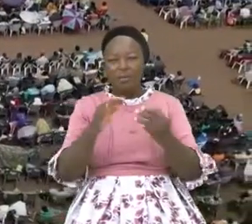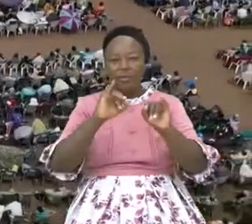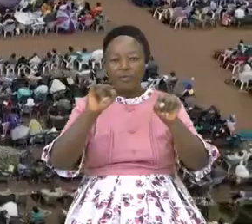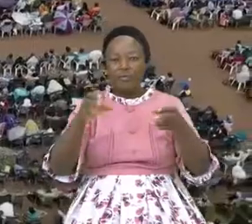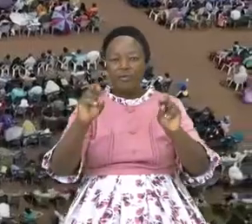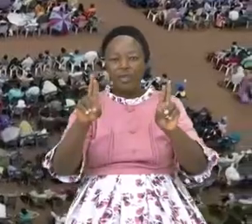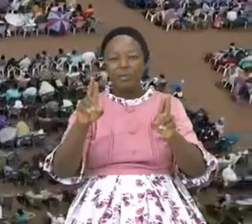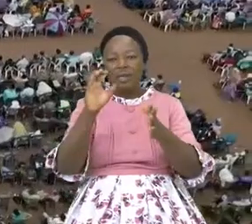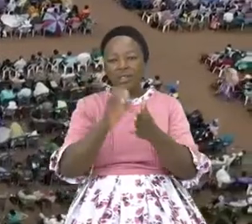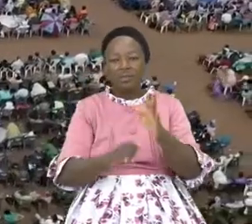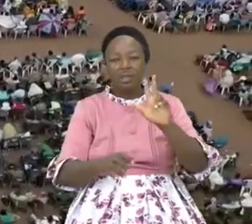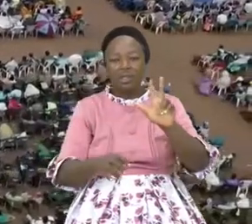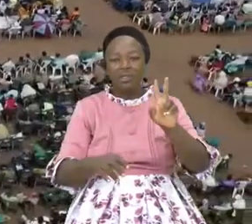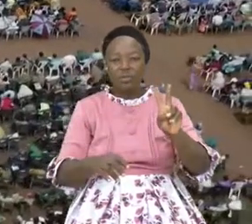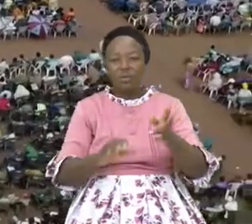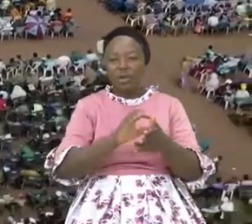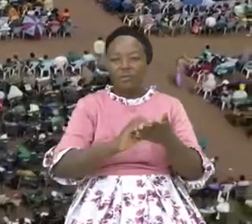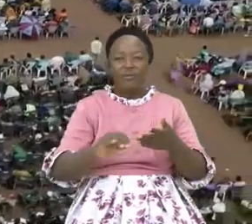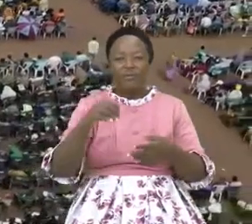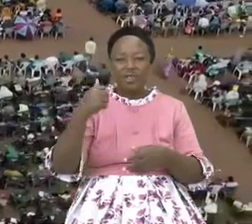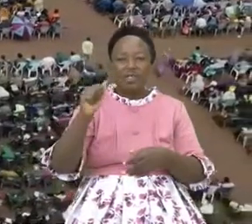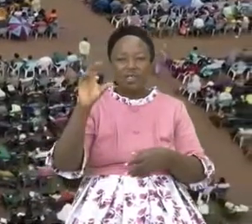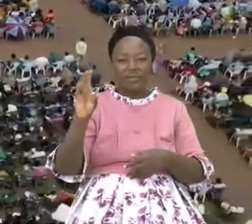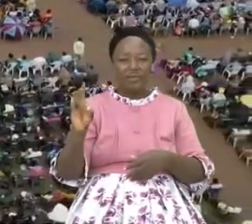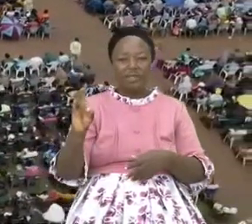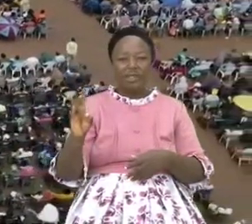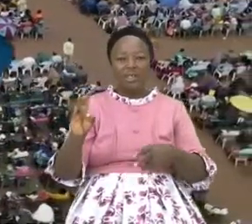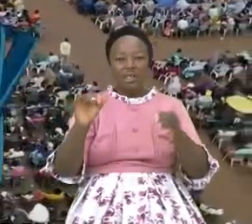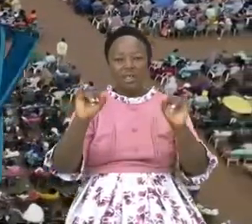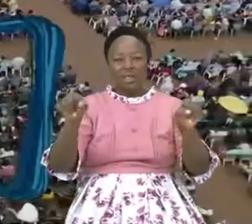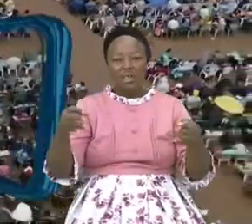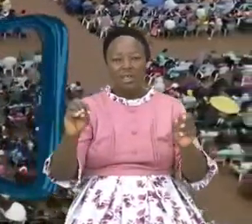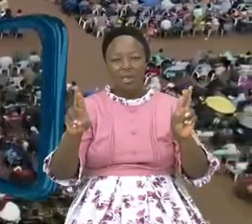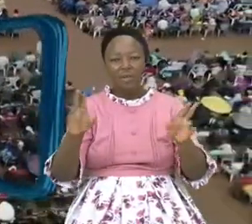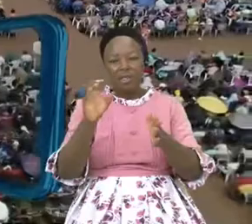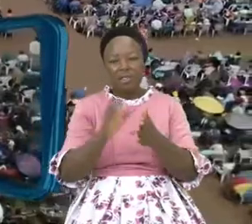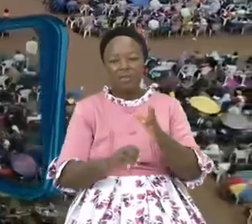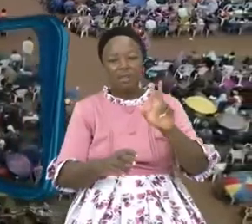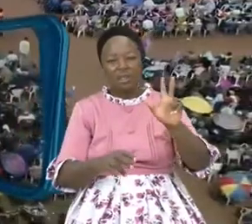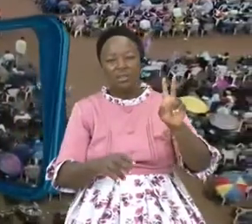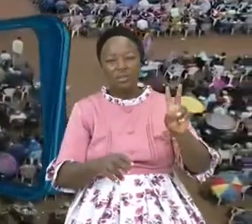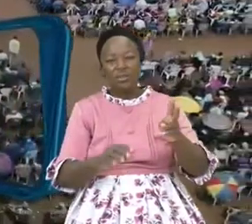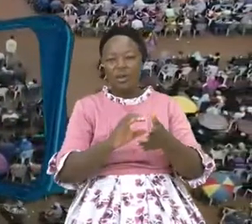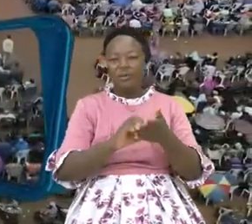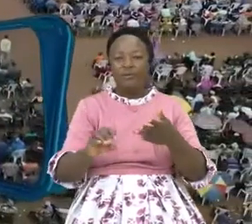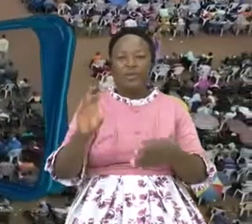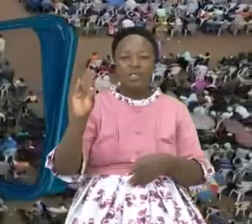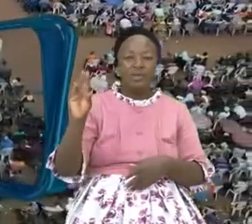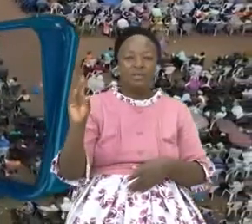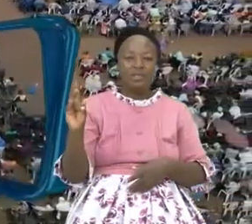32. And we're reading from verse 17. Jeremiah chapter 32. We're looking at